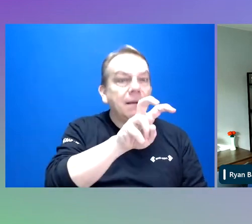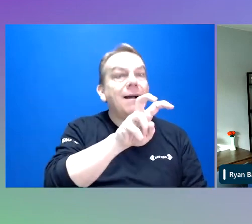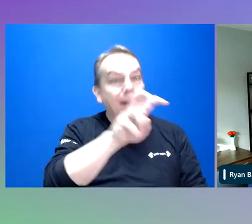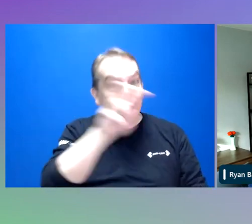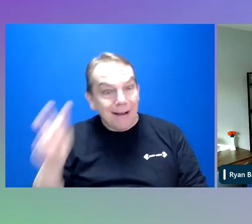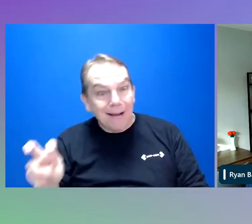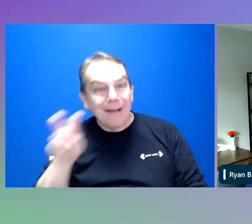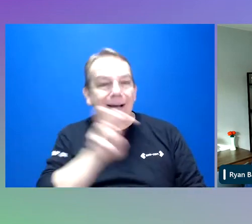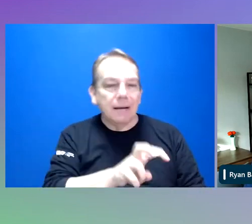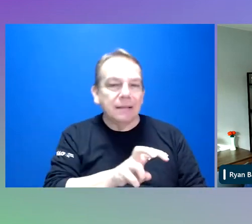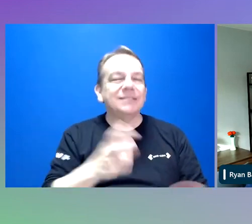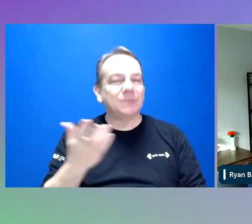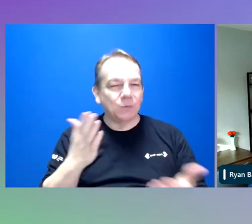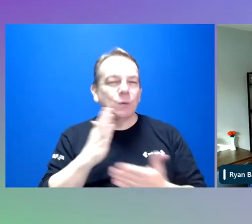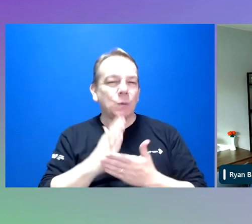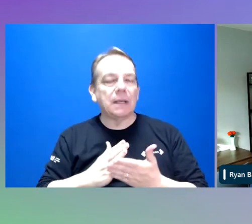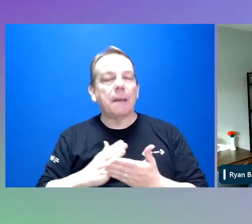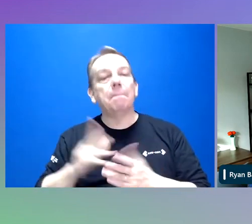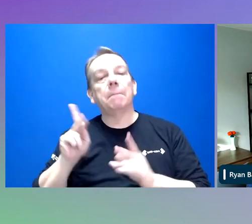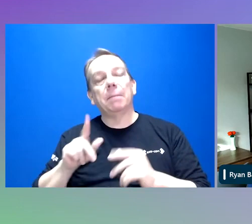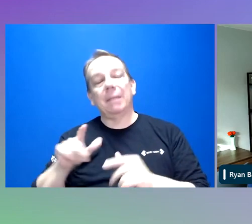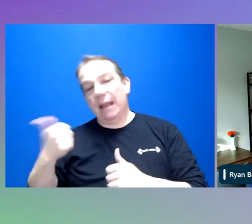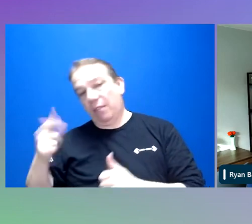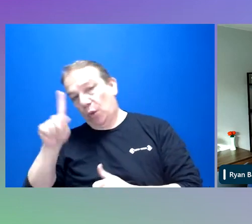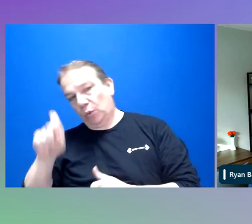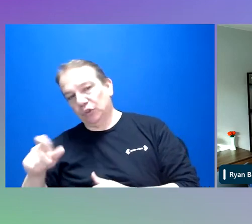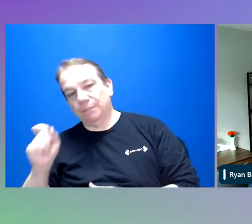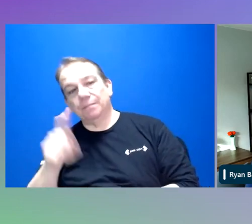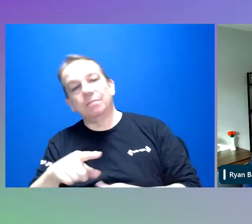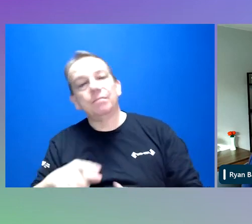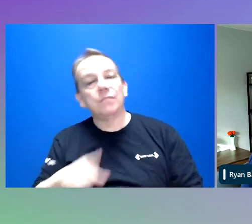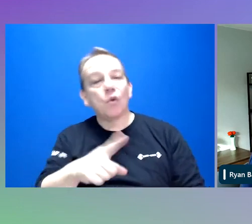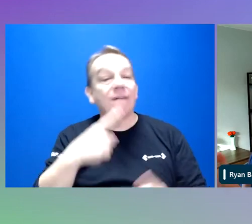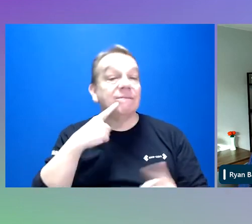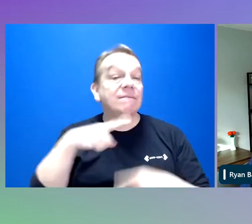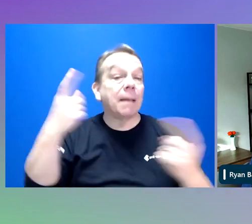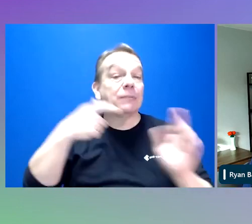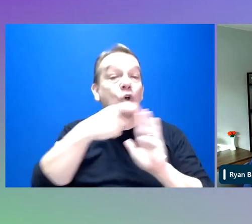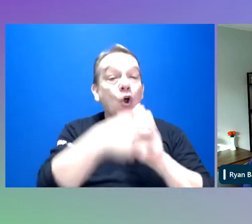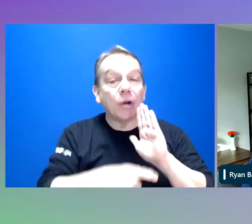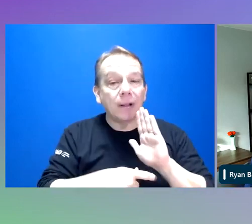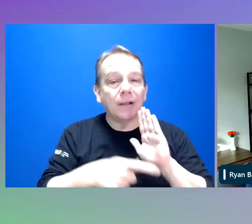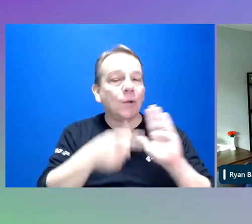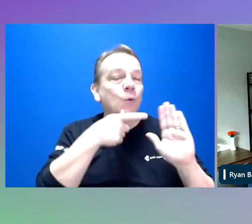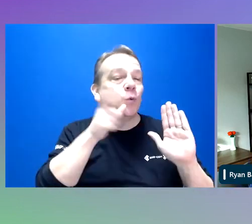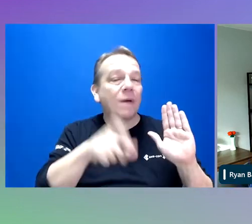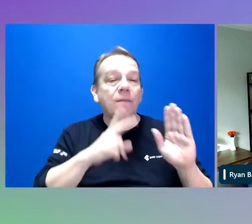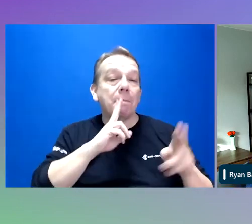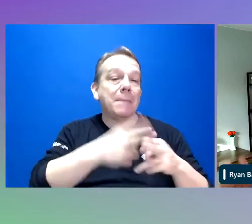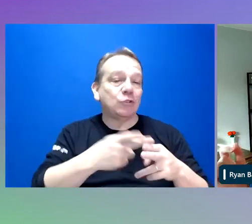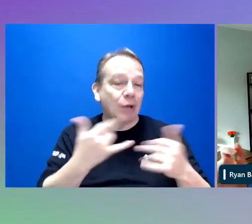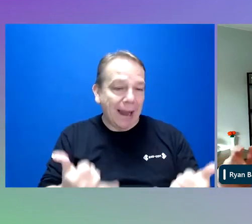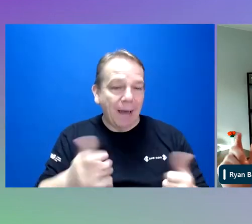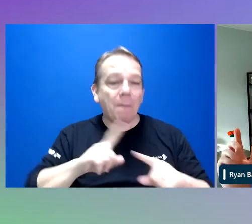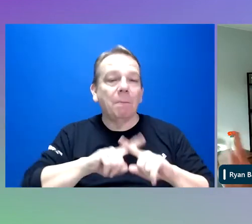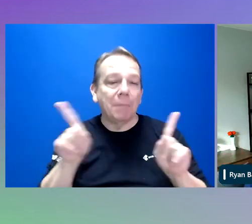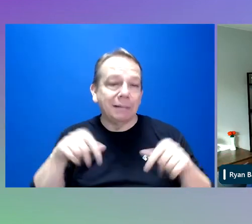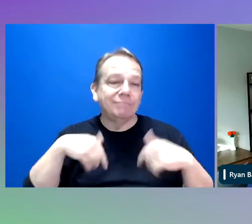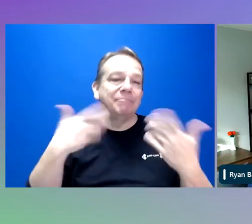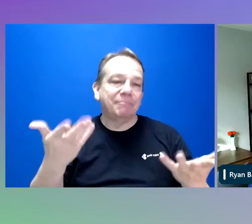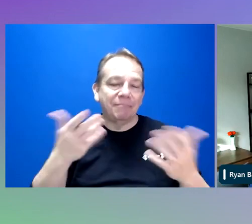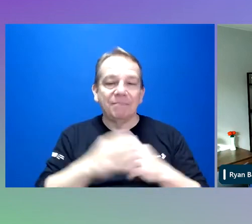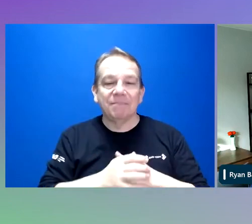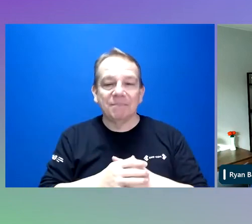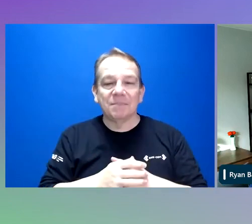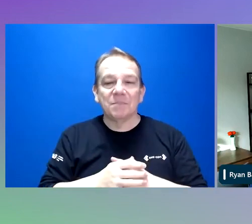There are some folks asking for the famous article that you mentioned. You don't have to mention it now if you don't want to, but I'll tell